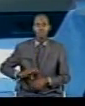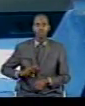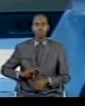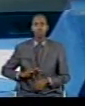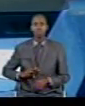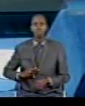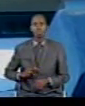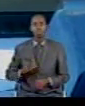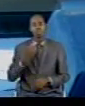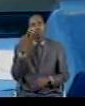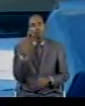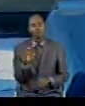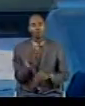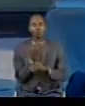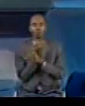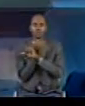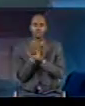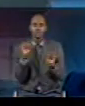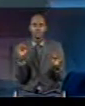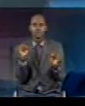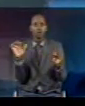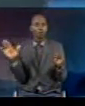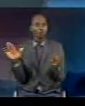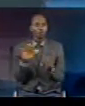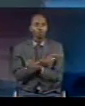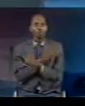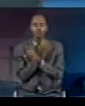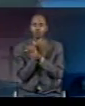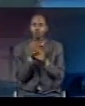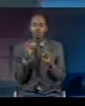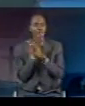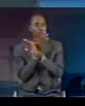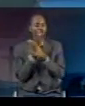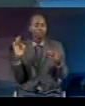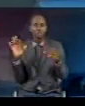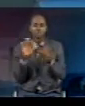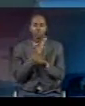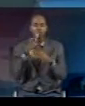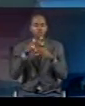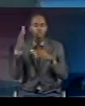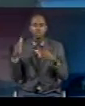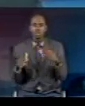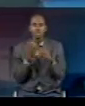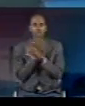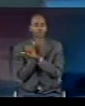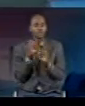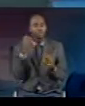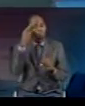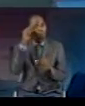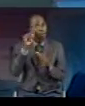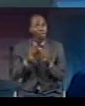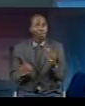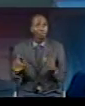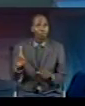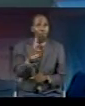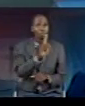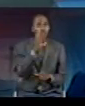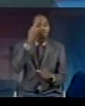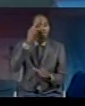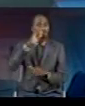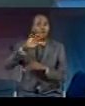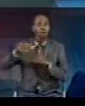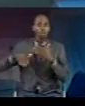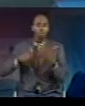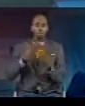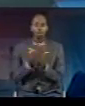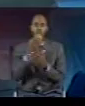of redemption. Full redemption, free redemption, total redemption for everyone, for all in